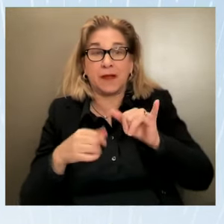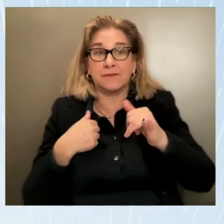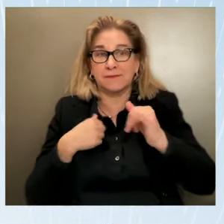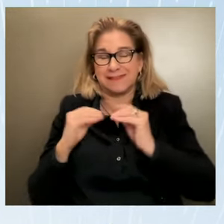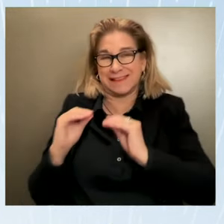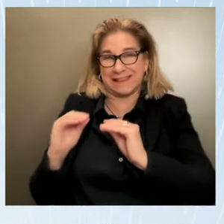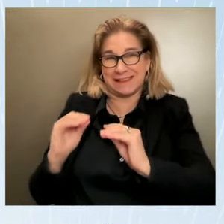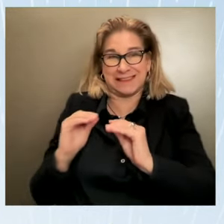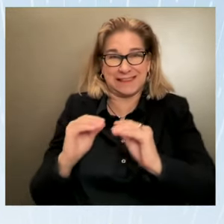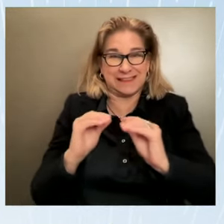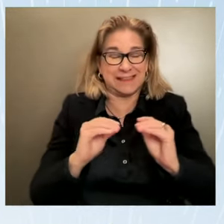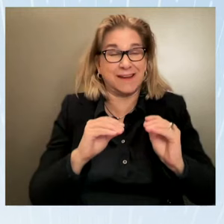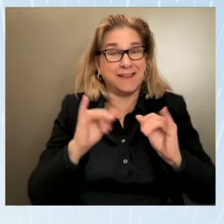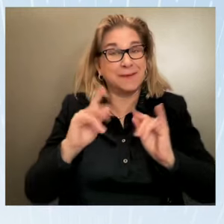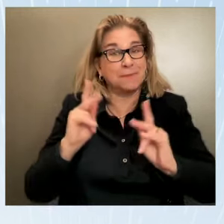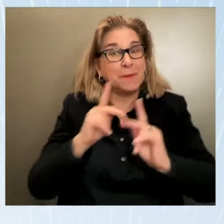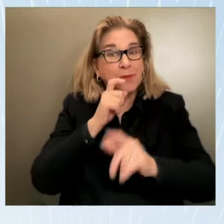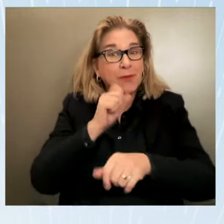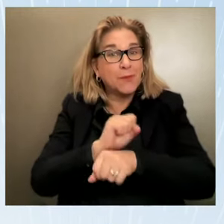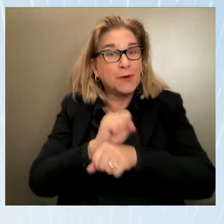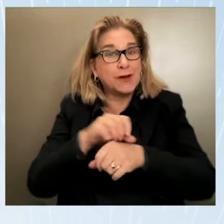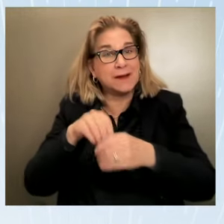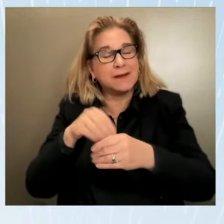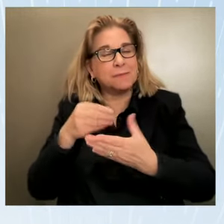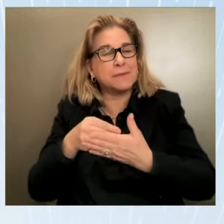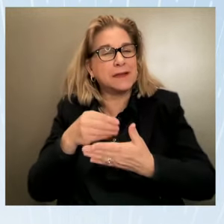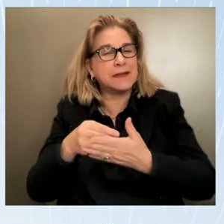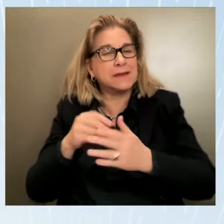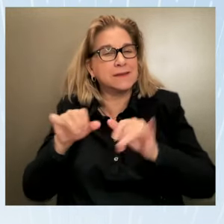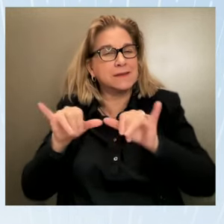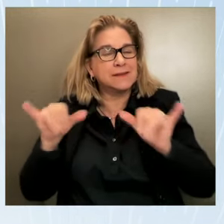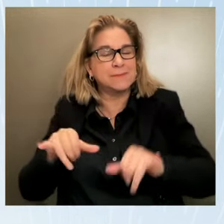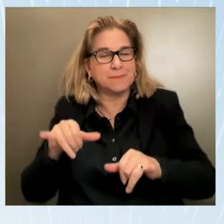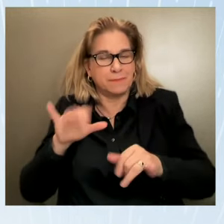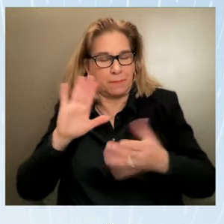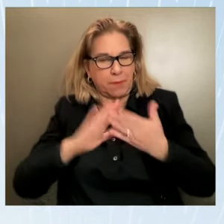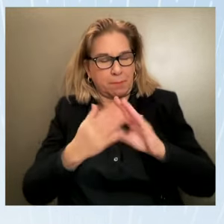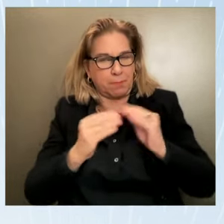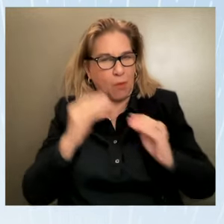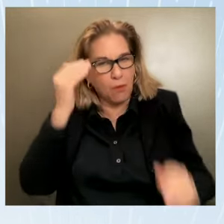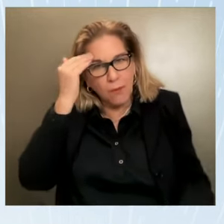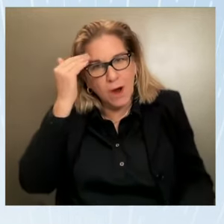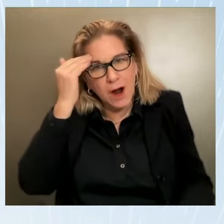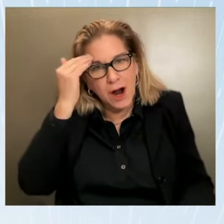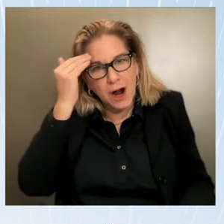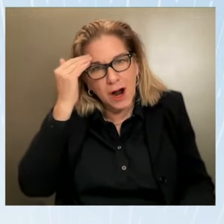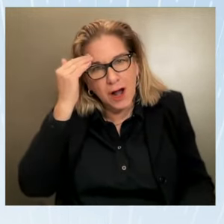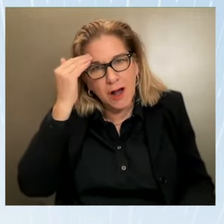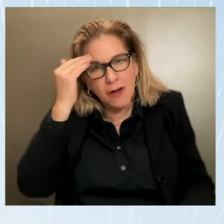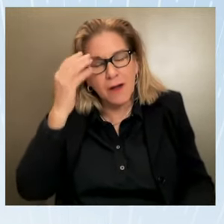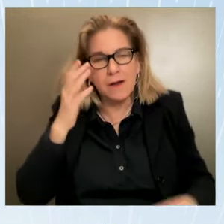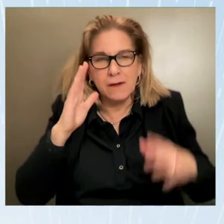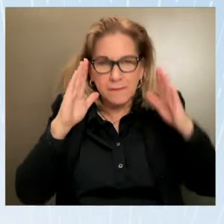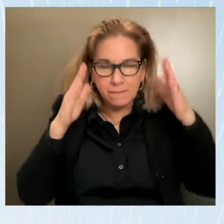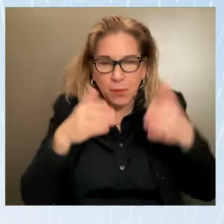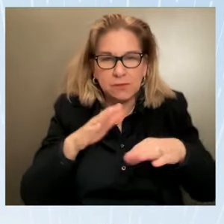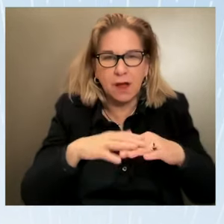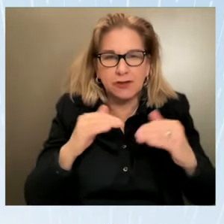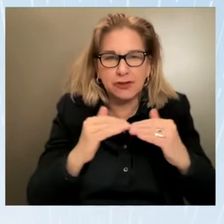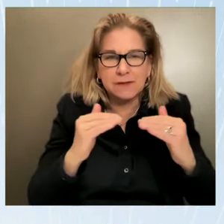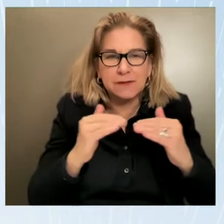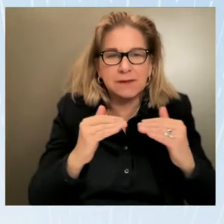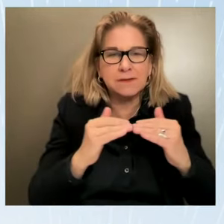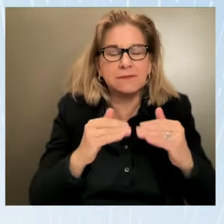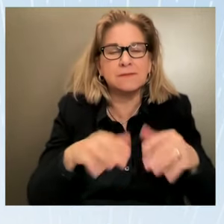delivering justice and accountability to human traffickers and their networks. We continue to work closely with our law enforcement colleagues, and we are prepared